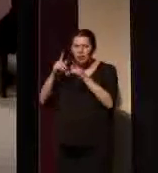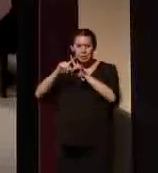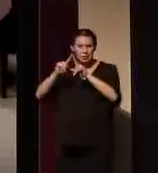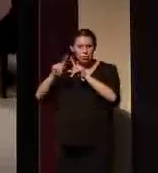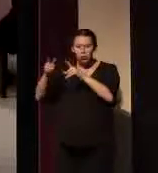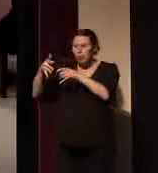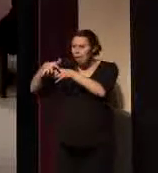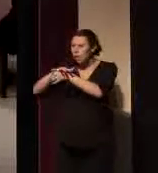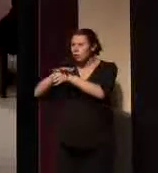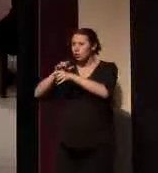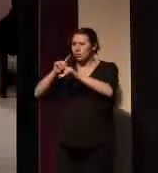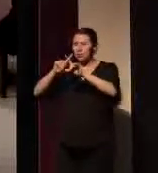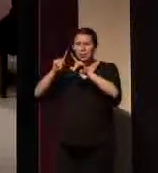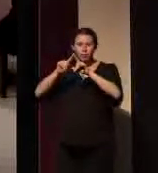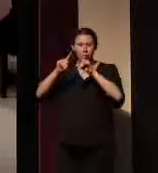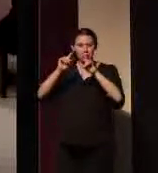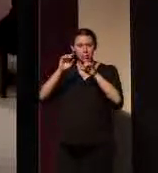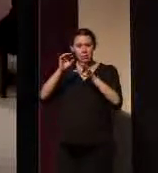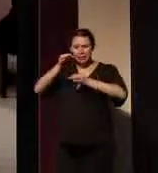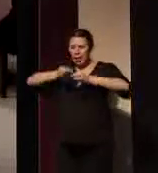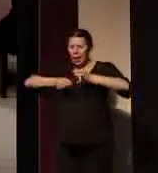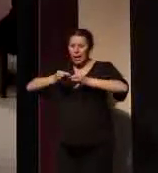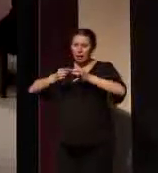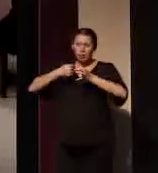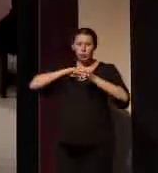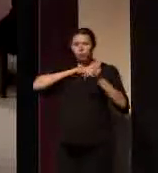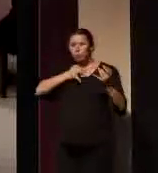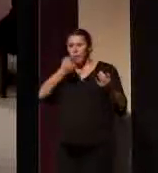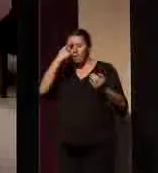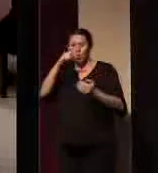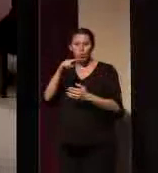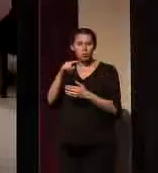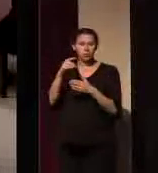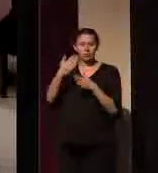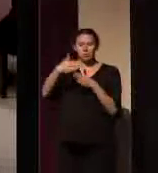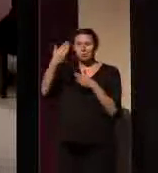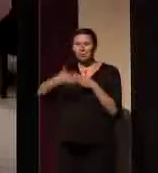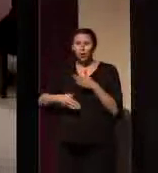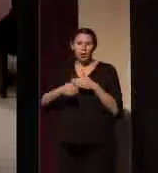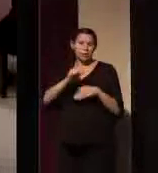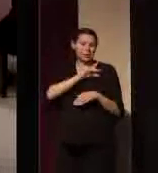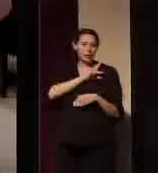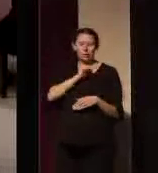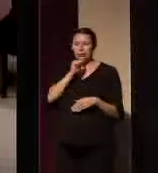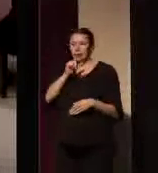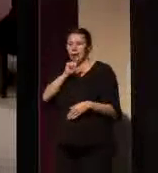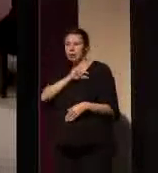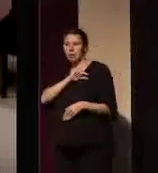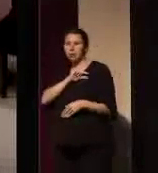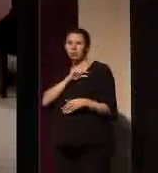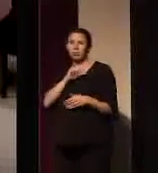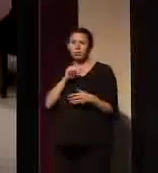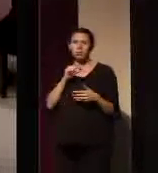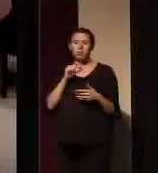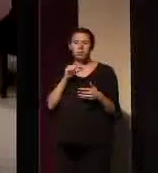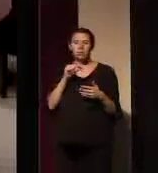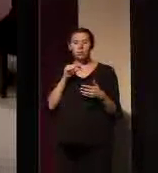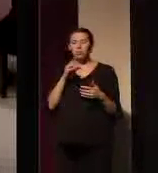cases that we were anticipating verdicts and things that were on our radar, and there was some confusion about